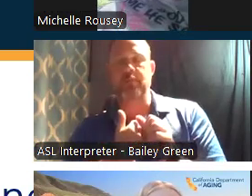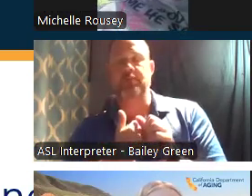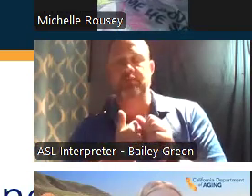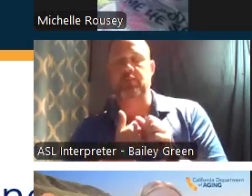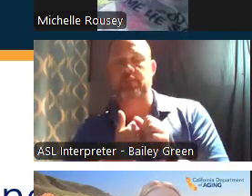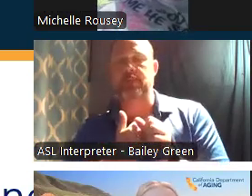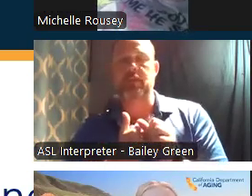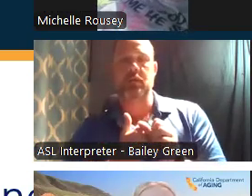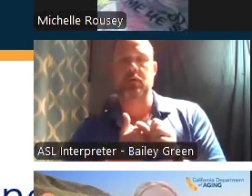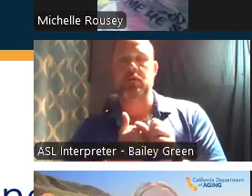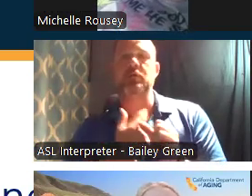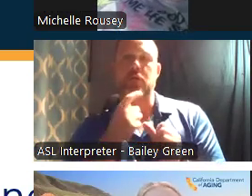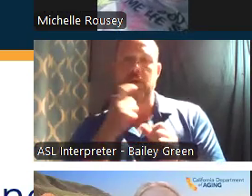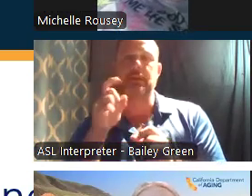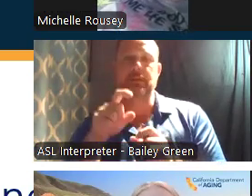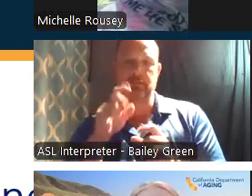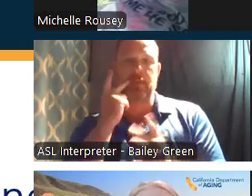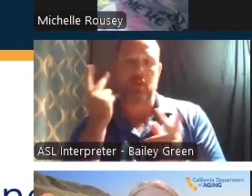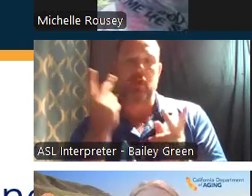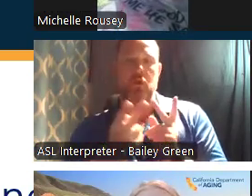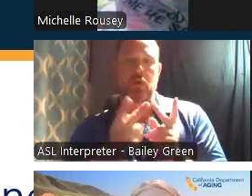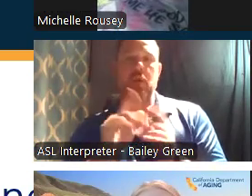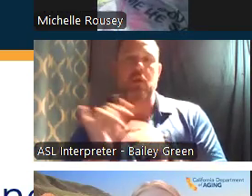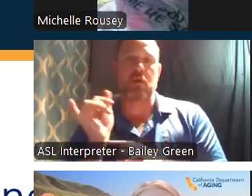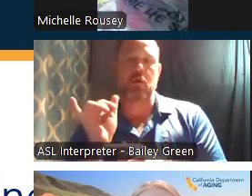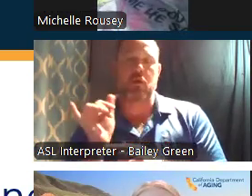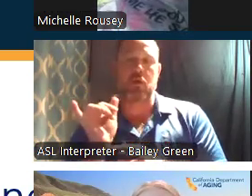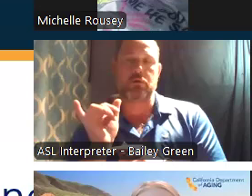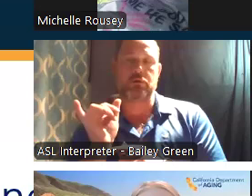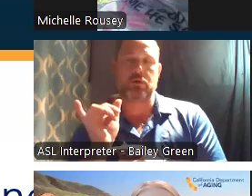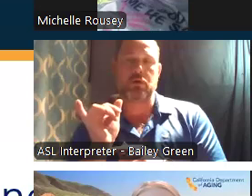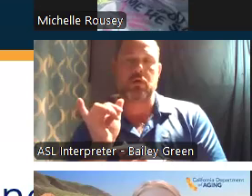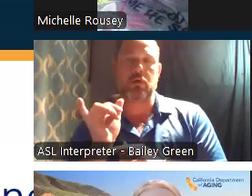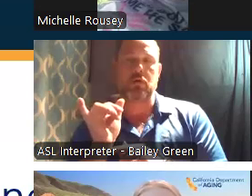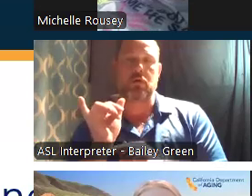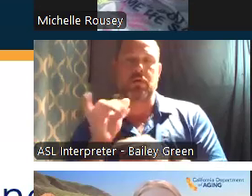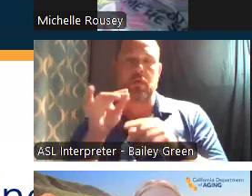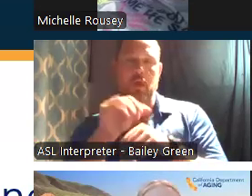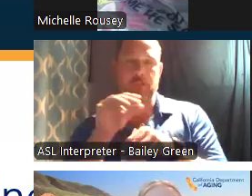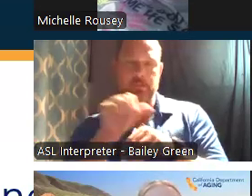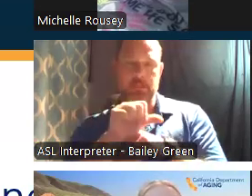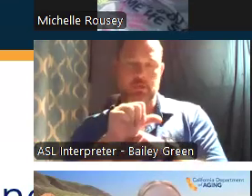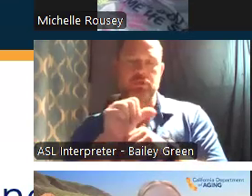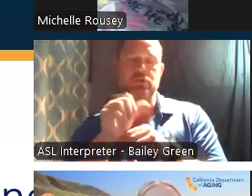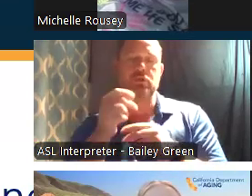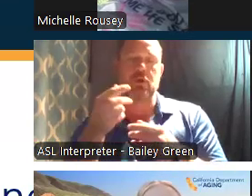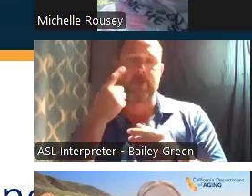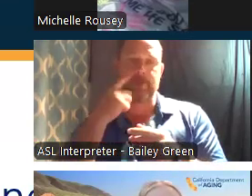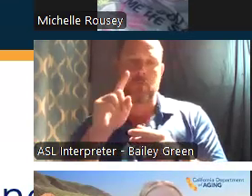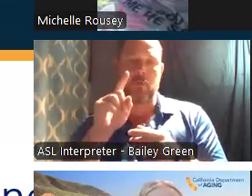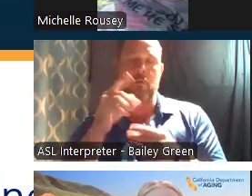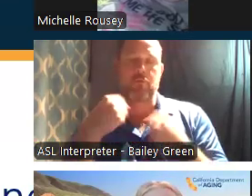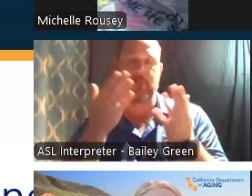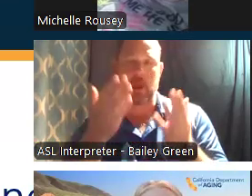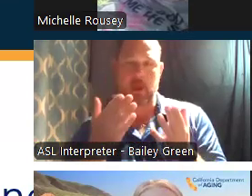So it does need to be looked at, and also the compensation rate it for our providers, not